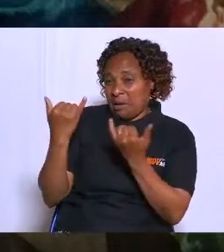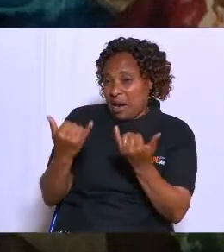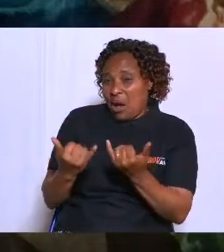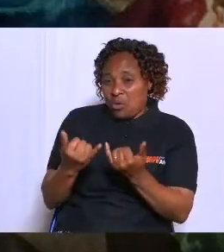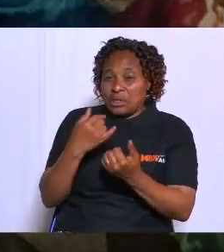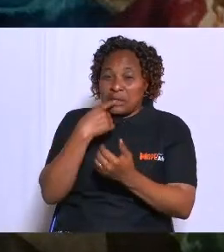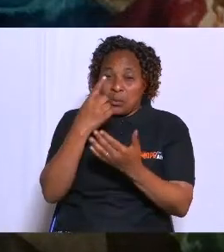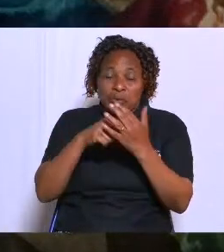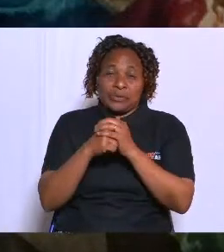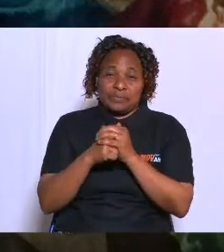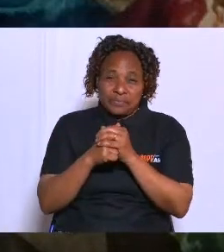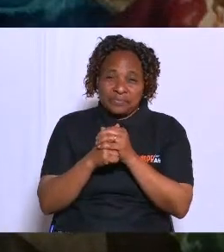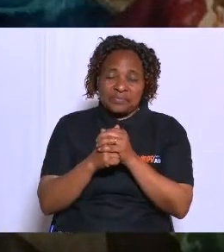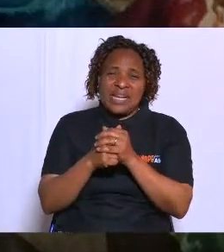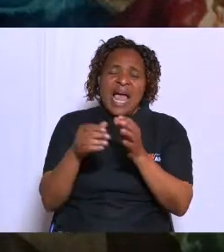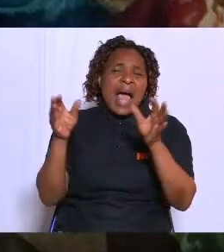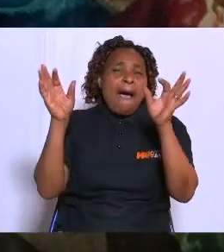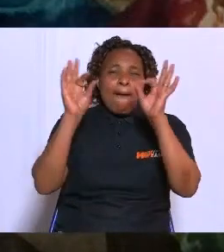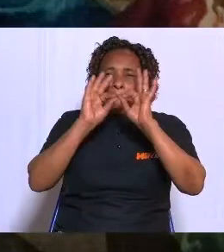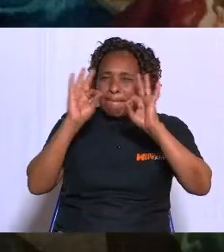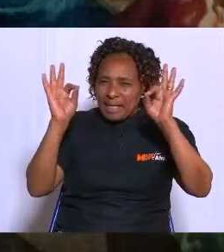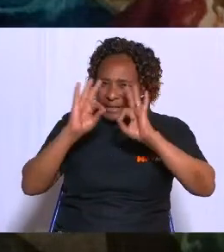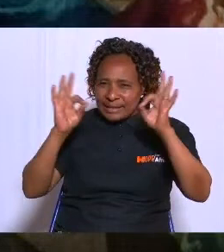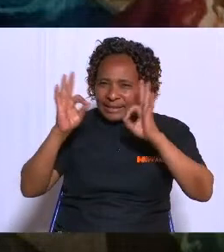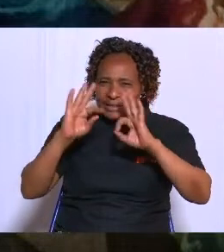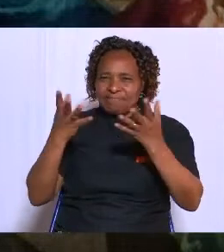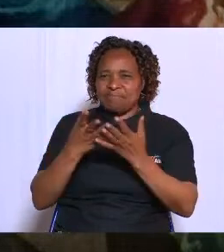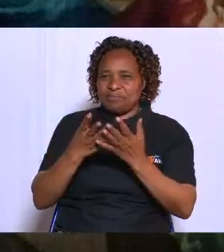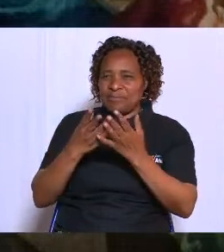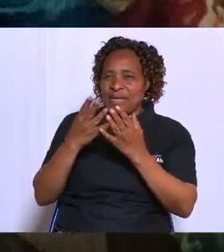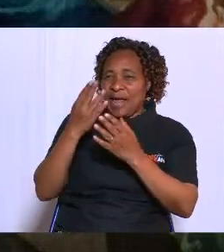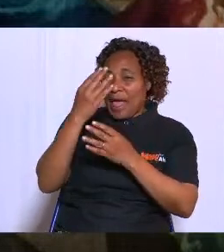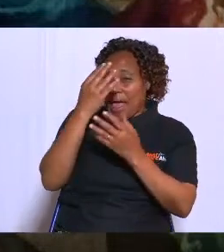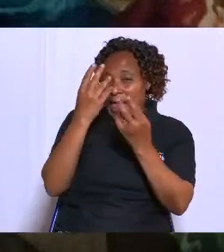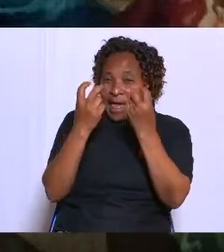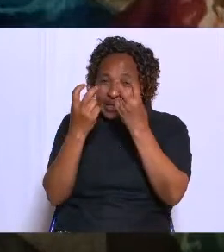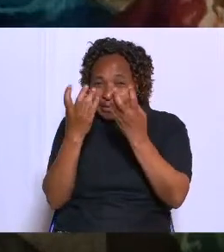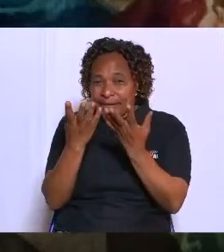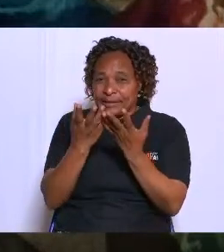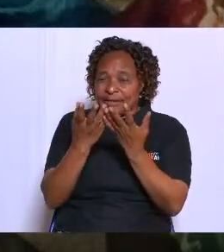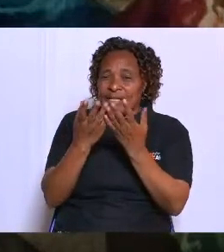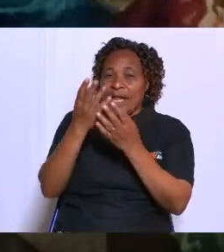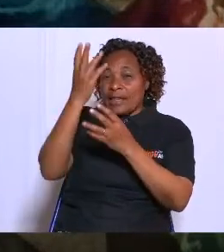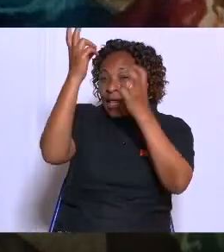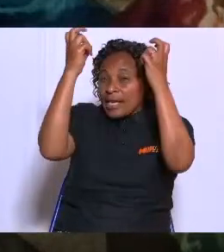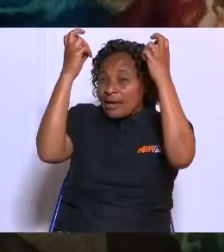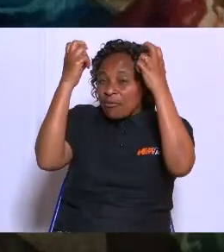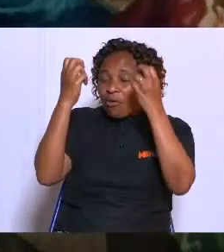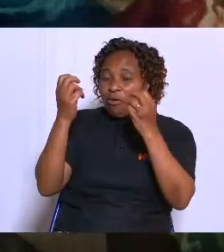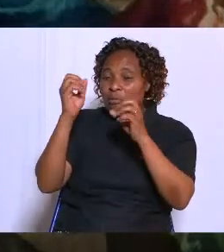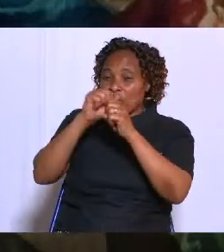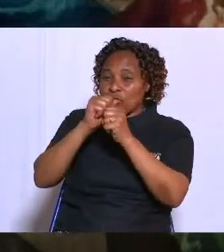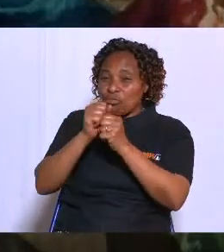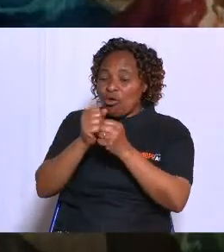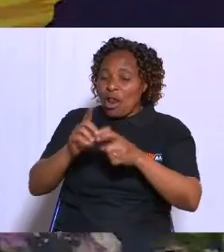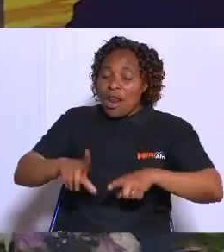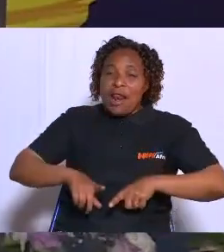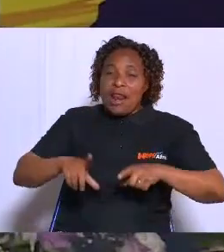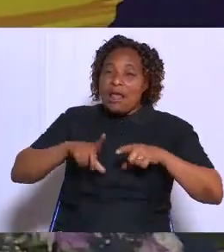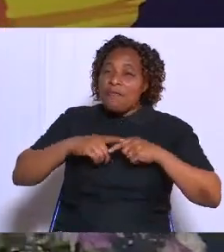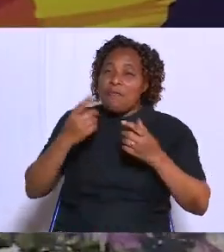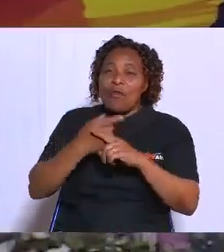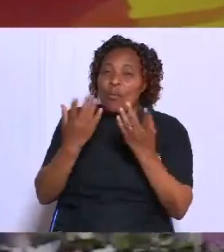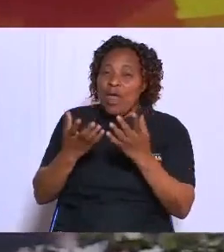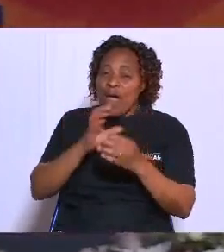prediction an amazing prediction that the devil would lead from the Christian Church